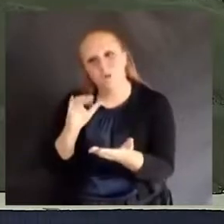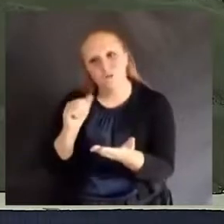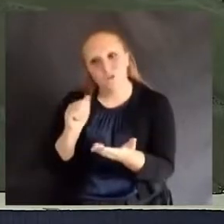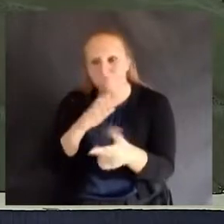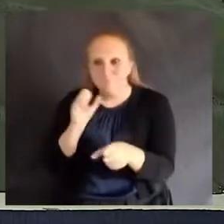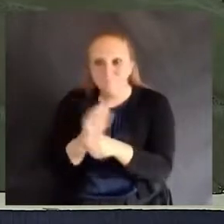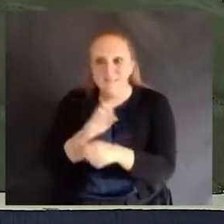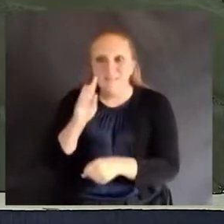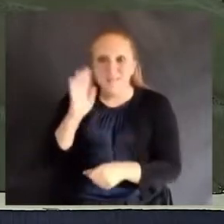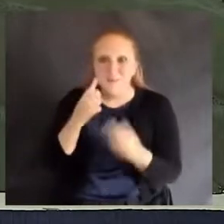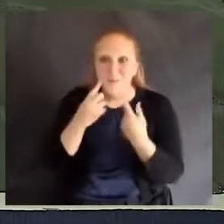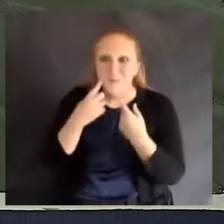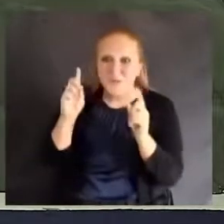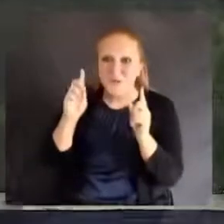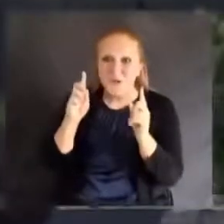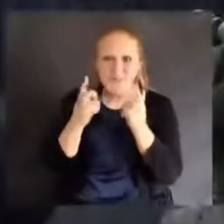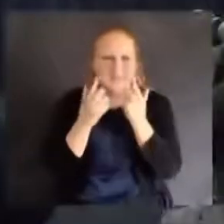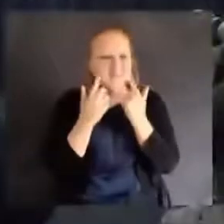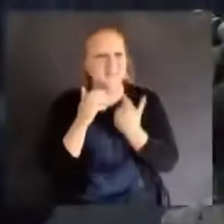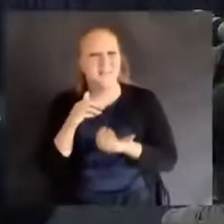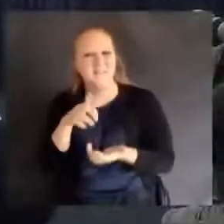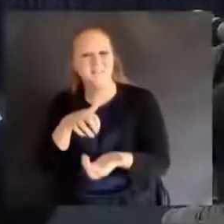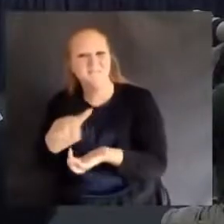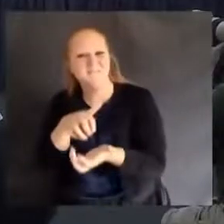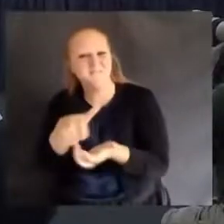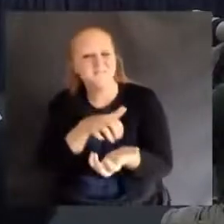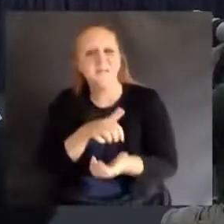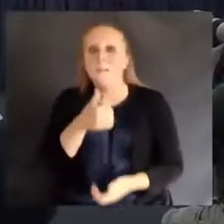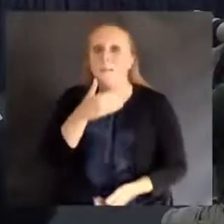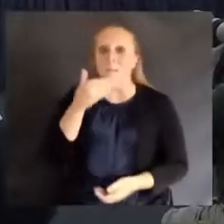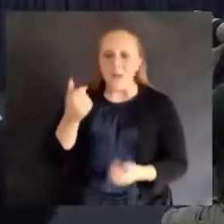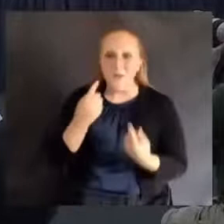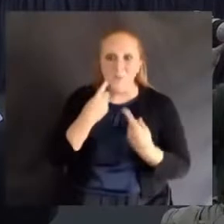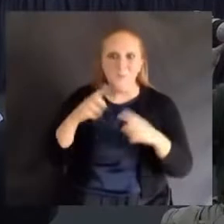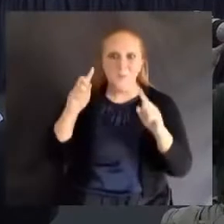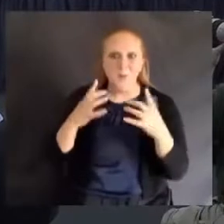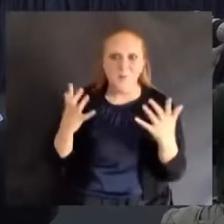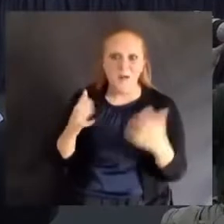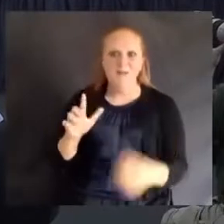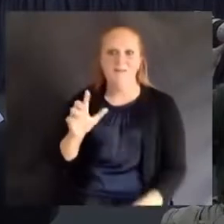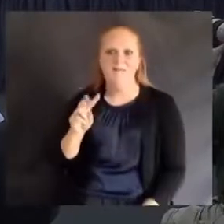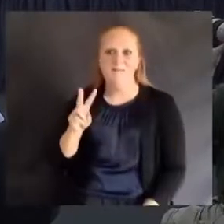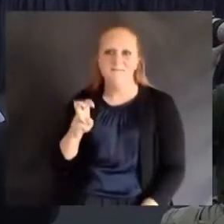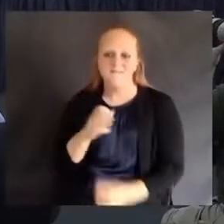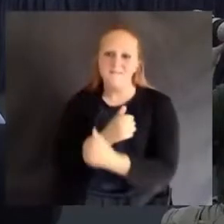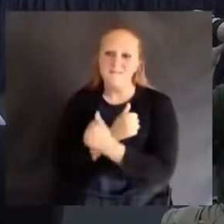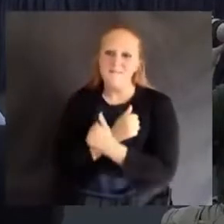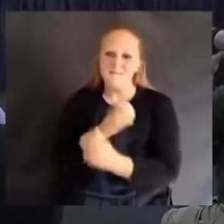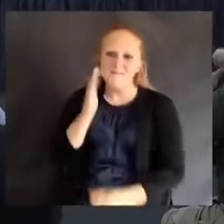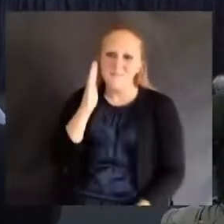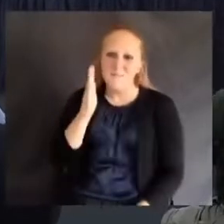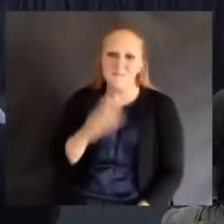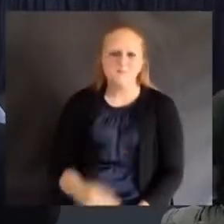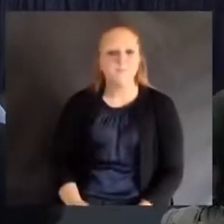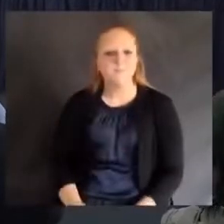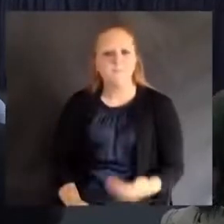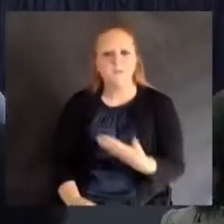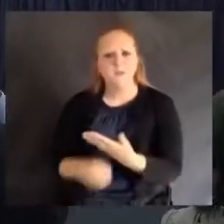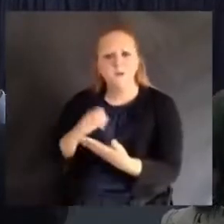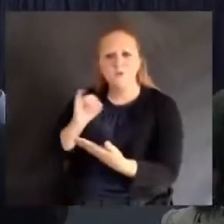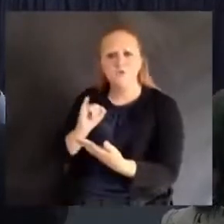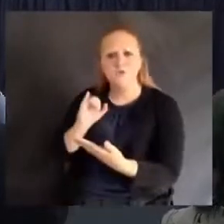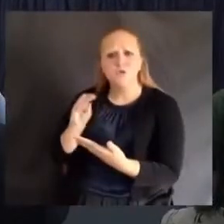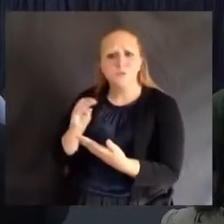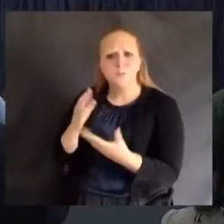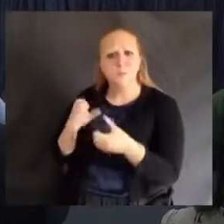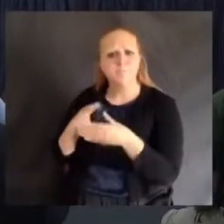is going to work? Love works, not the threat. Jim, you want to just give some color